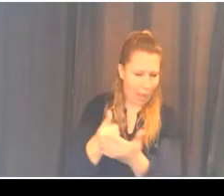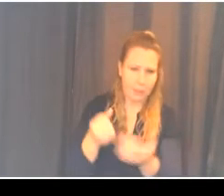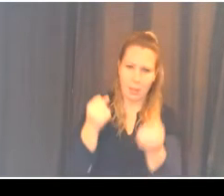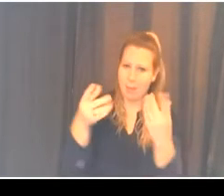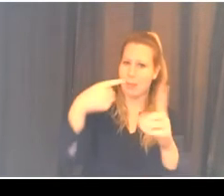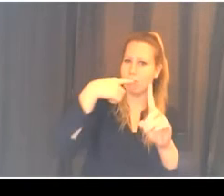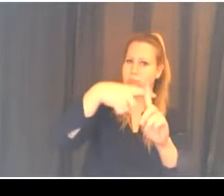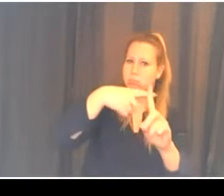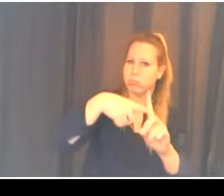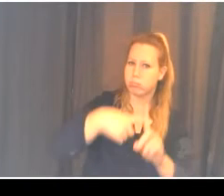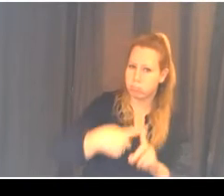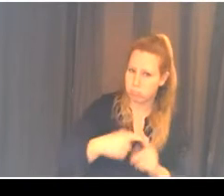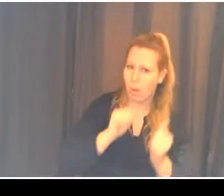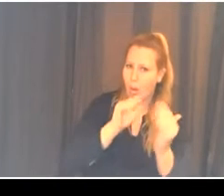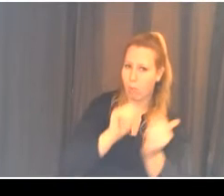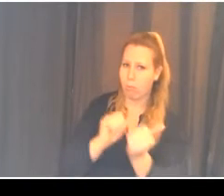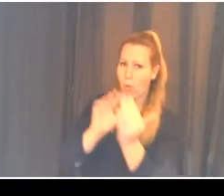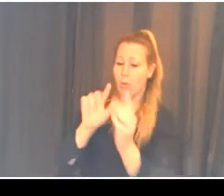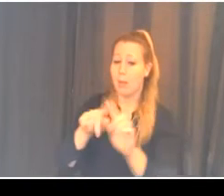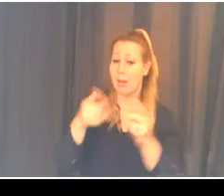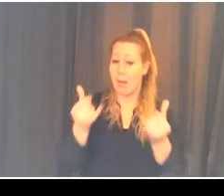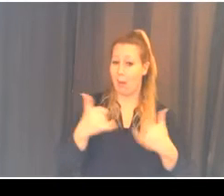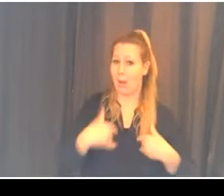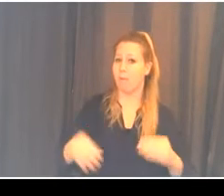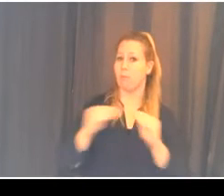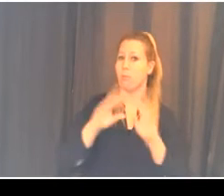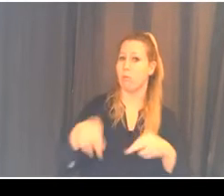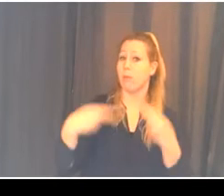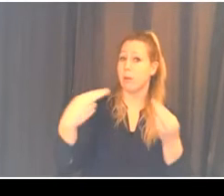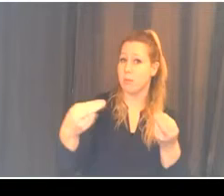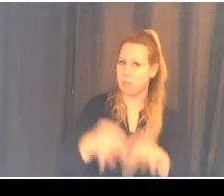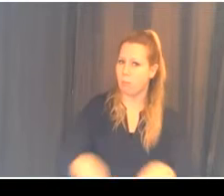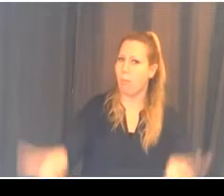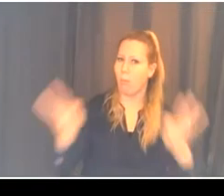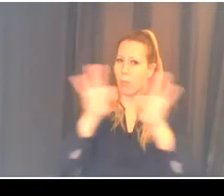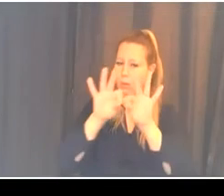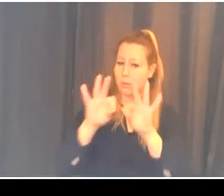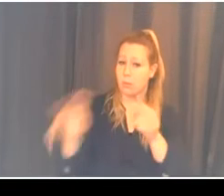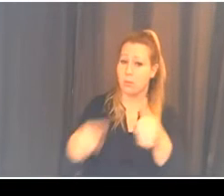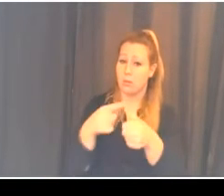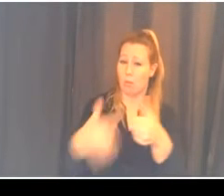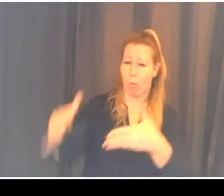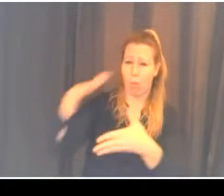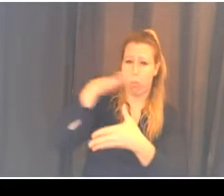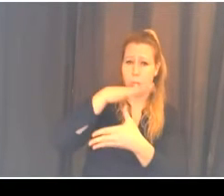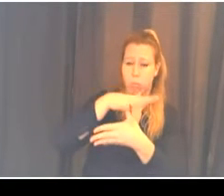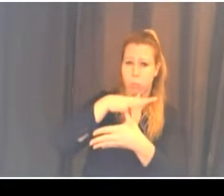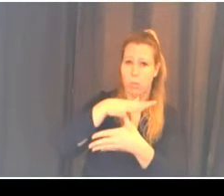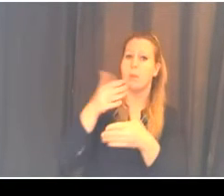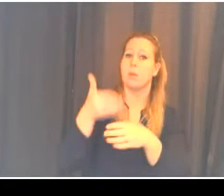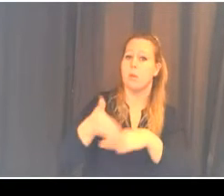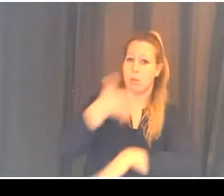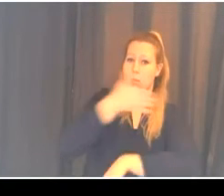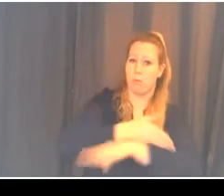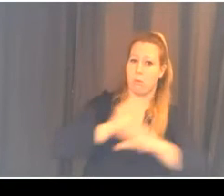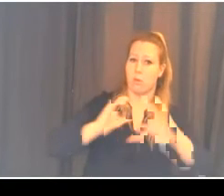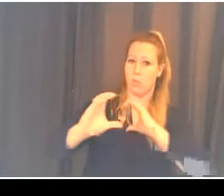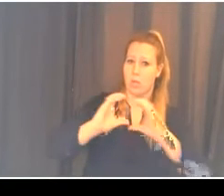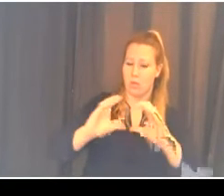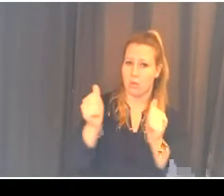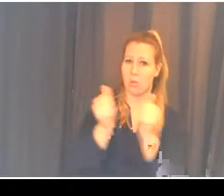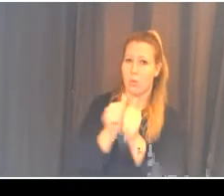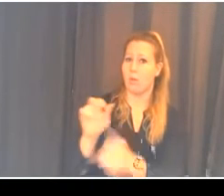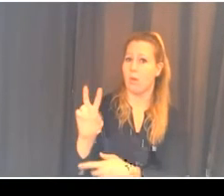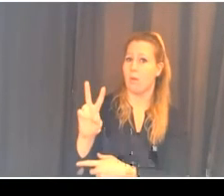notify NYC emails texts social media alerts to publicize domestic violence resources including the